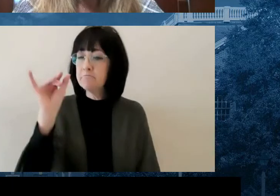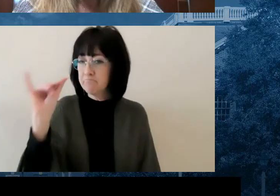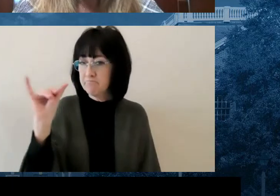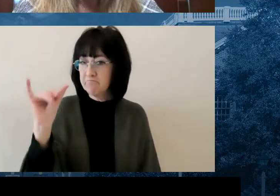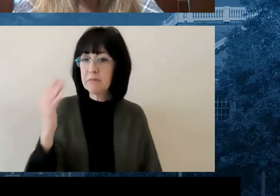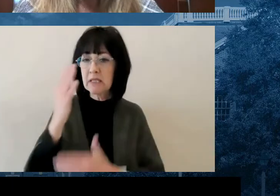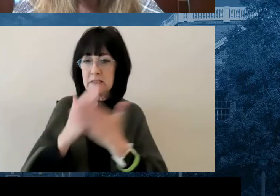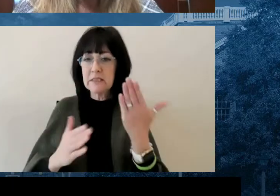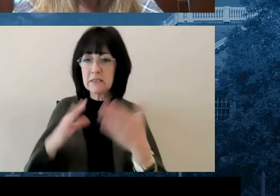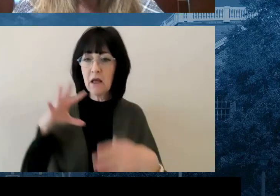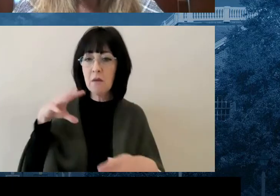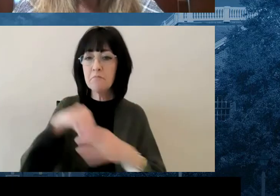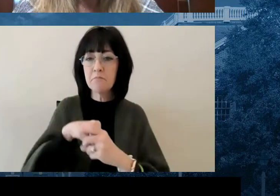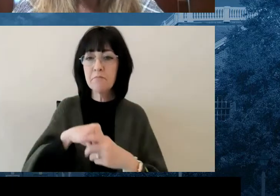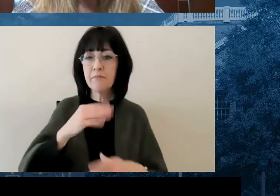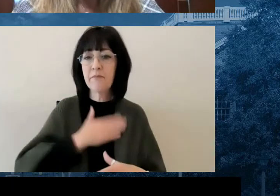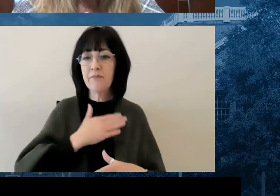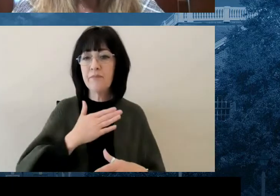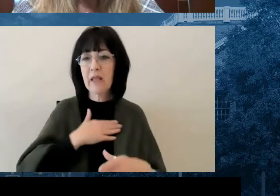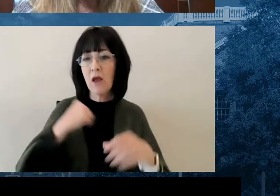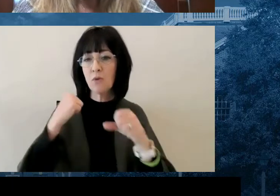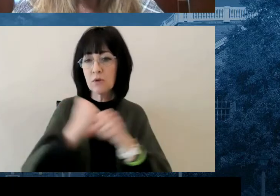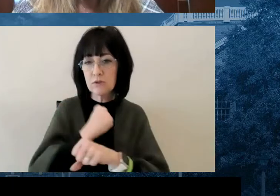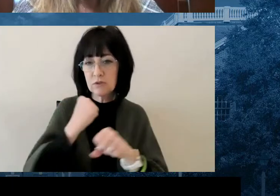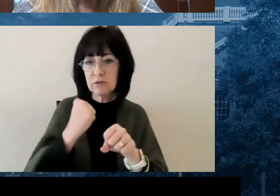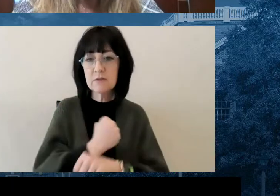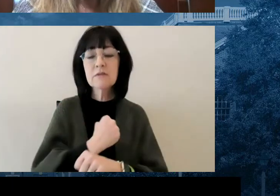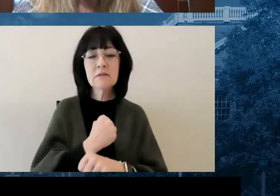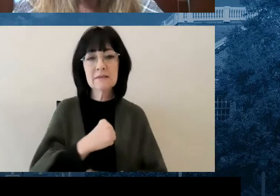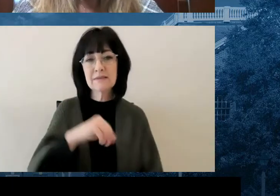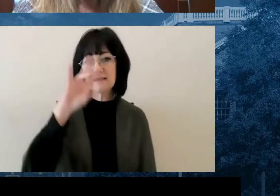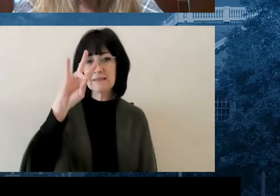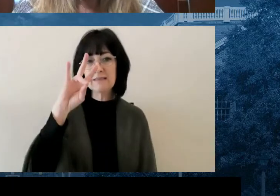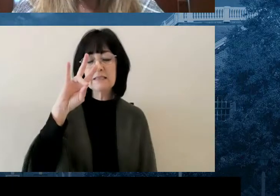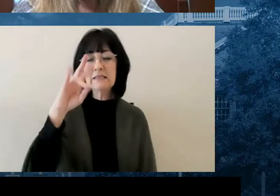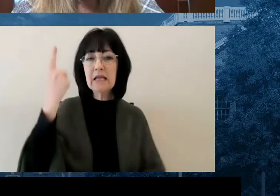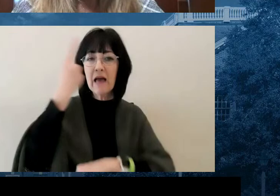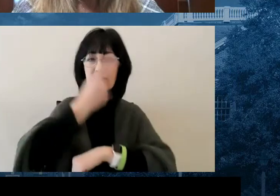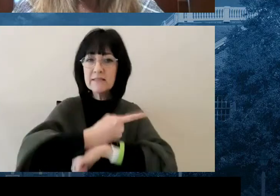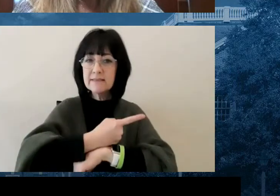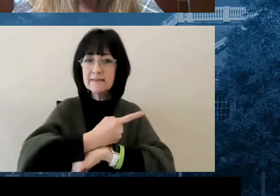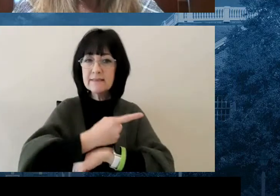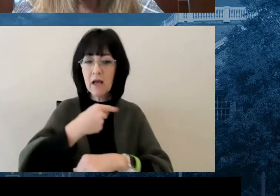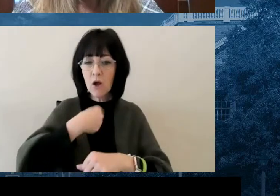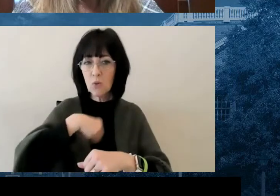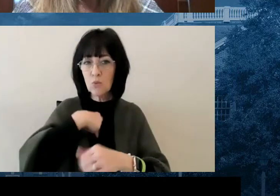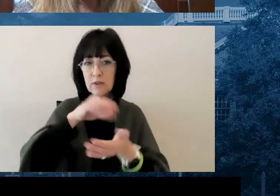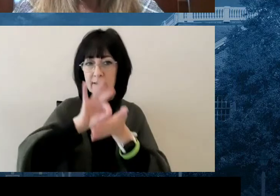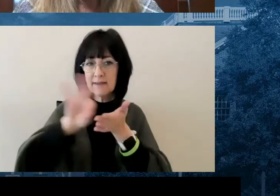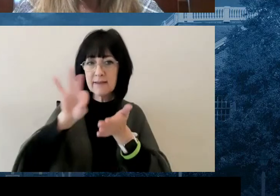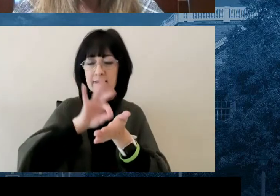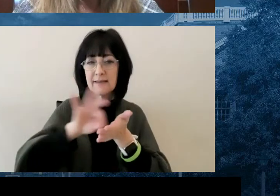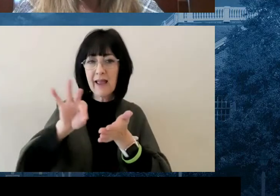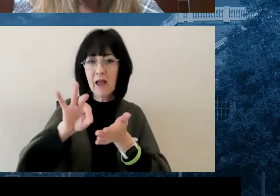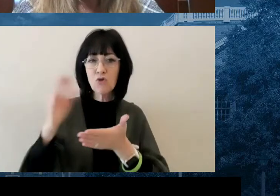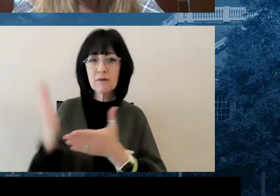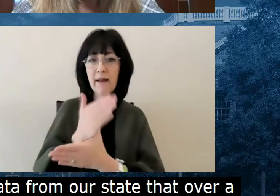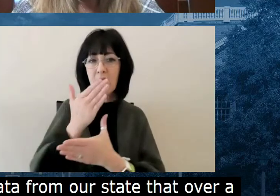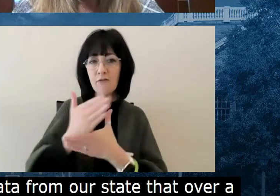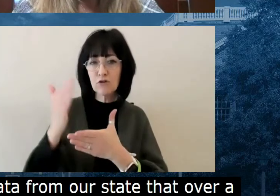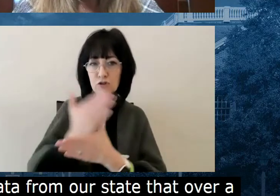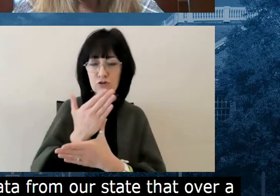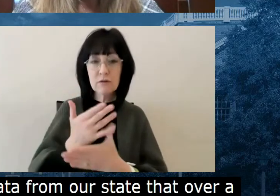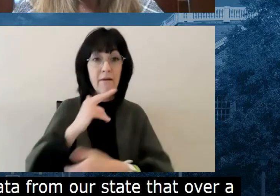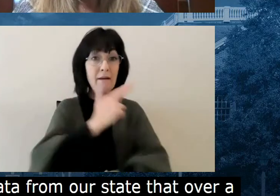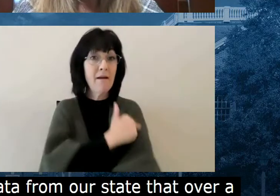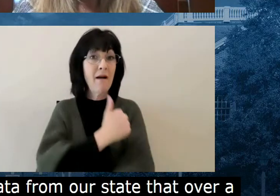going down over a 7-day moving average, 7-day period from week to week. Hospitalizations, again, trending down, and at